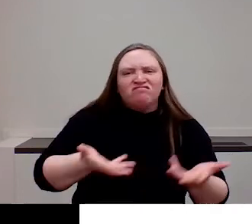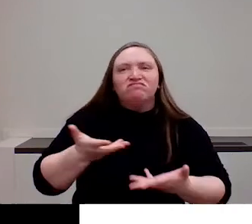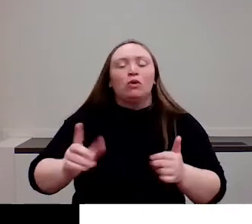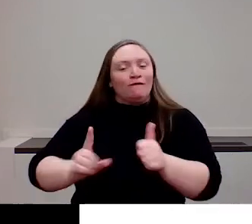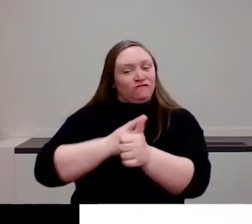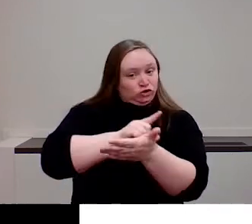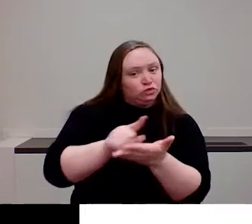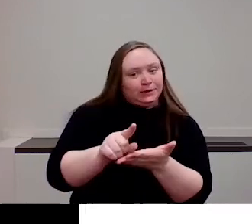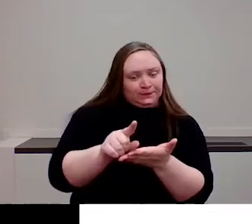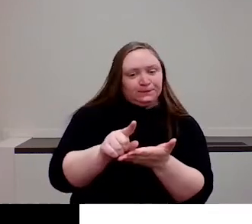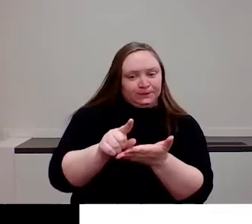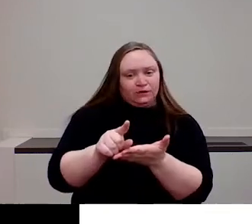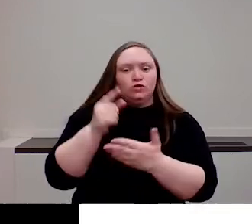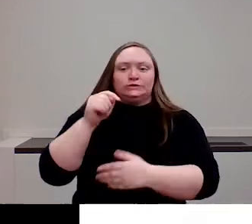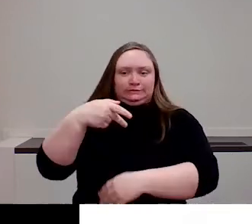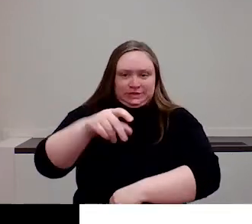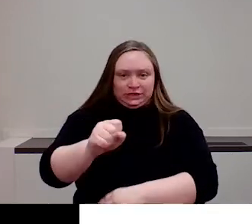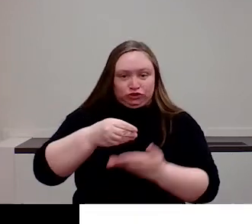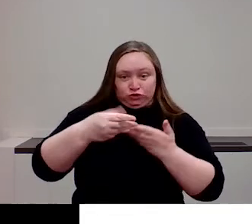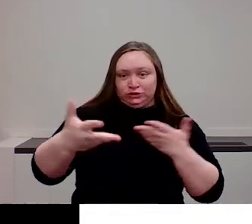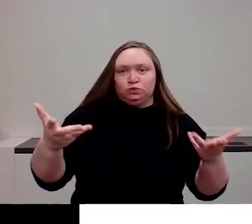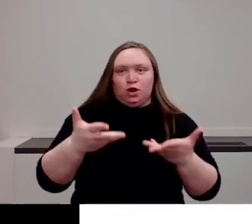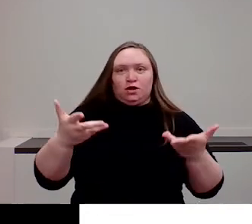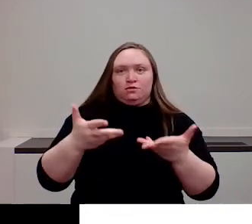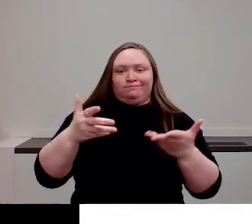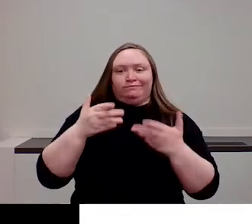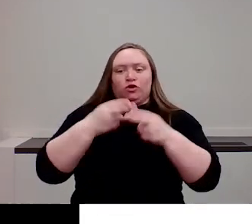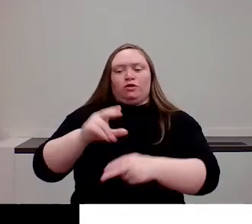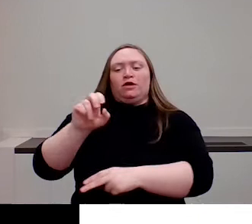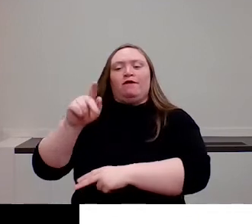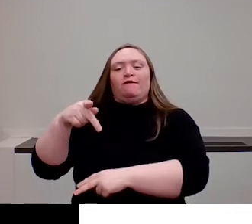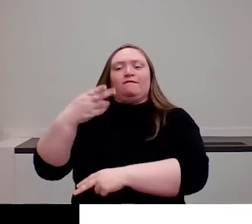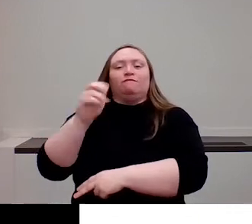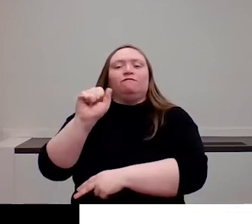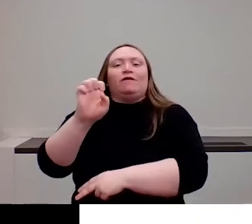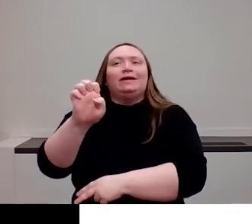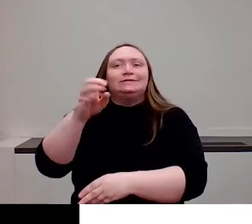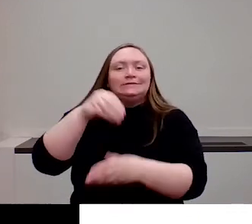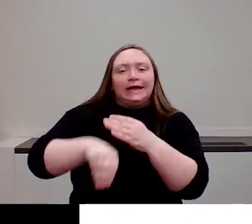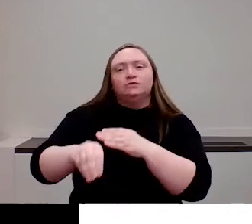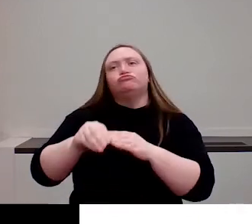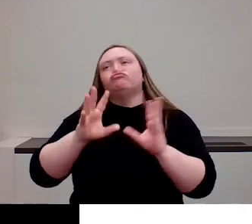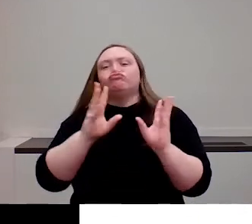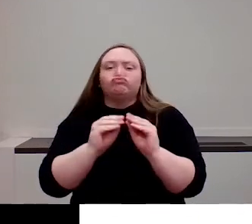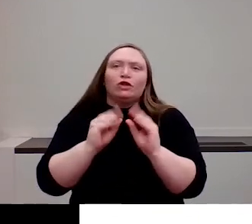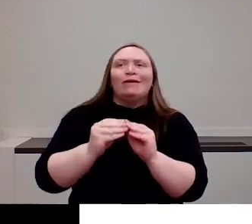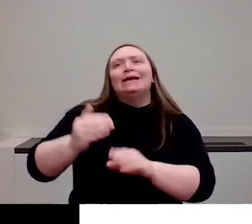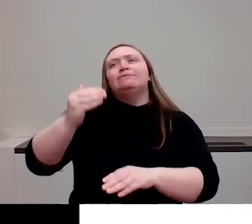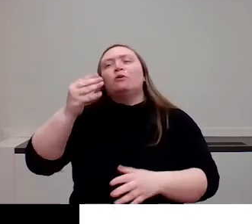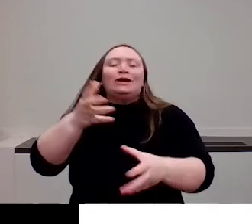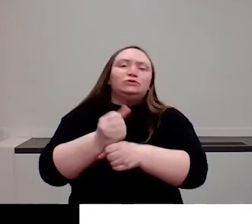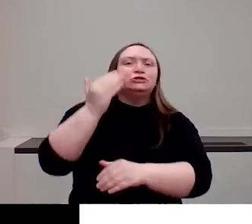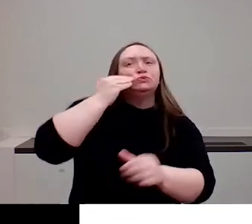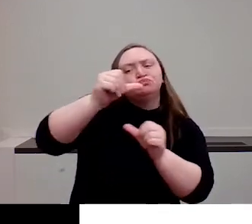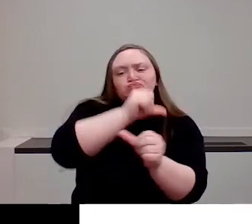first week of kindergarten for TPS students is a phase-in session. We do a lot of get-to-know-you activities and a lot of things just to get the